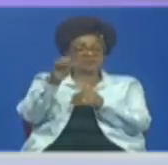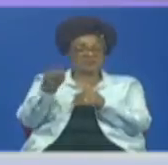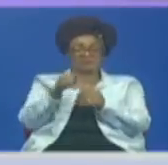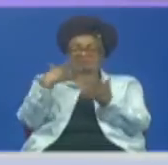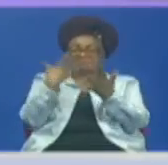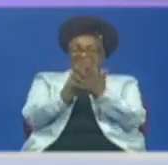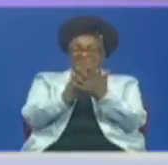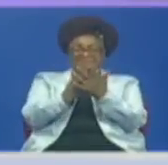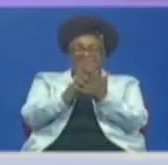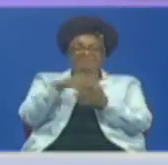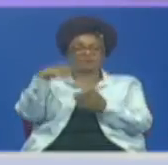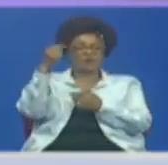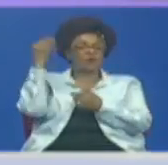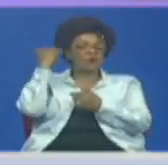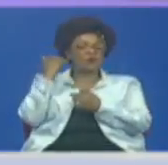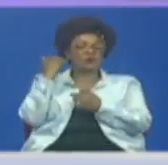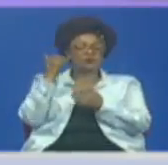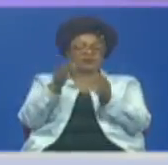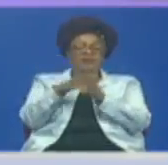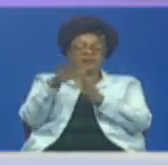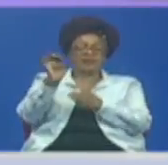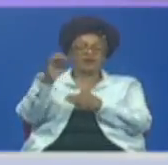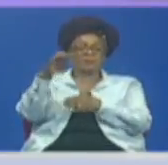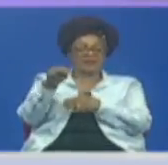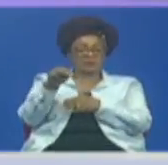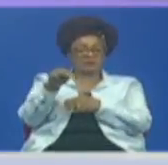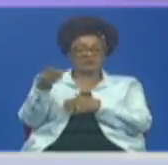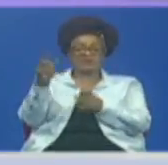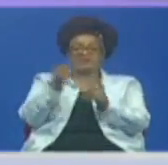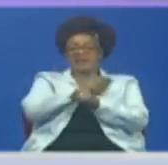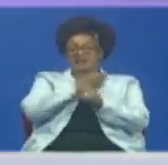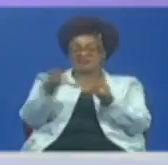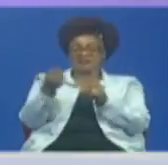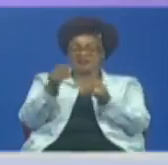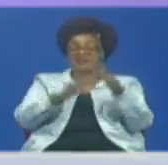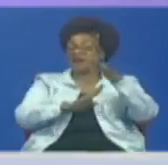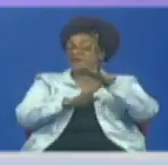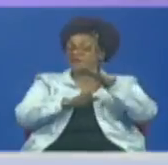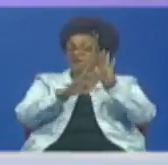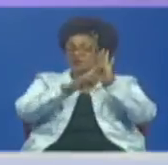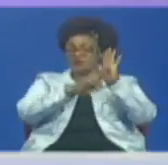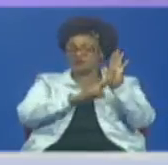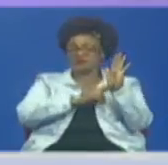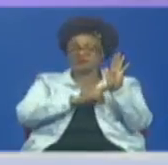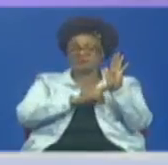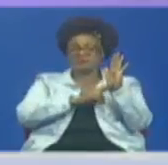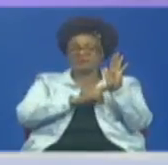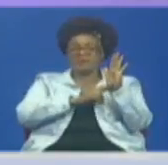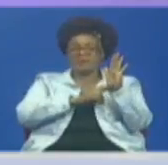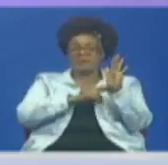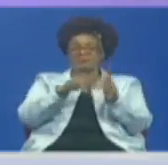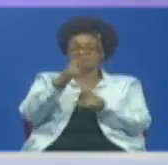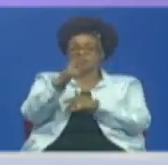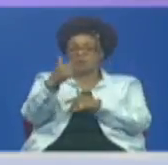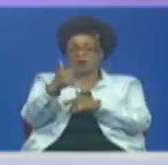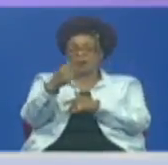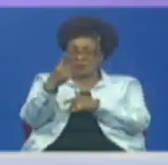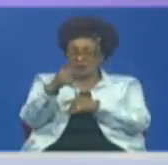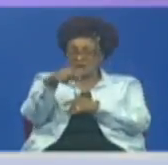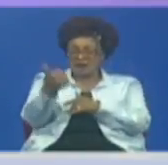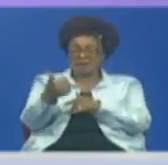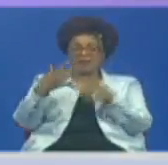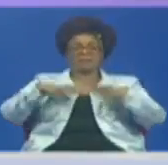and charged in Iten, Elgeyo-Marakwet County, for violating the curfew rules. He was drinking with 21 other people in a hotel he